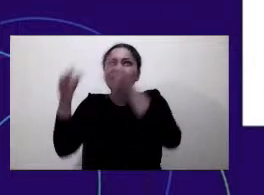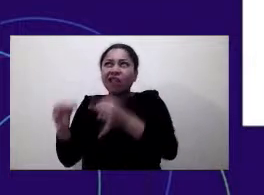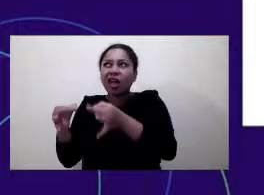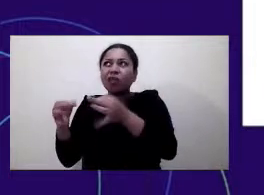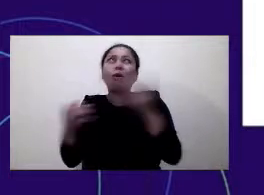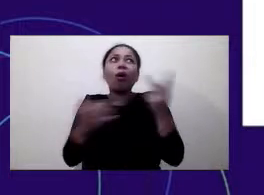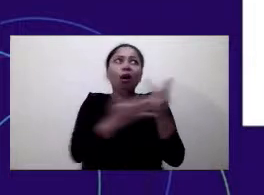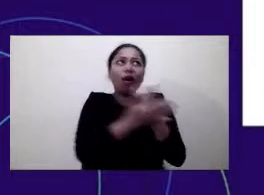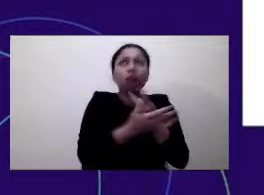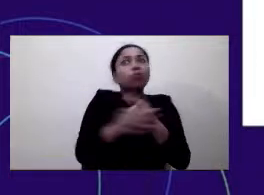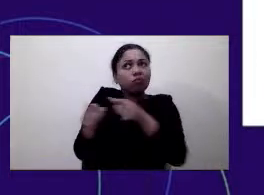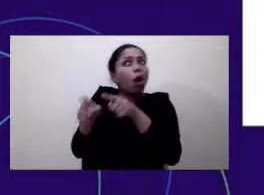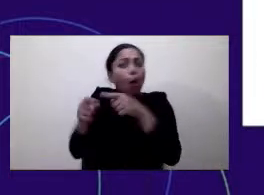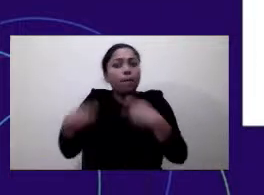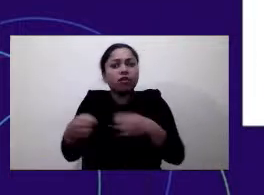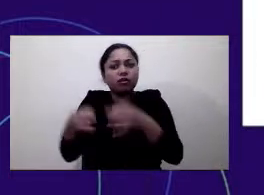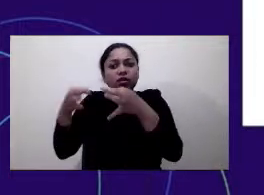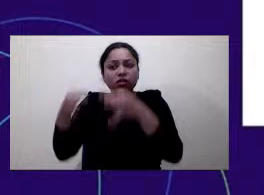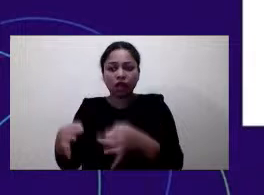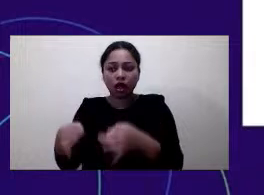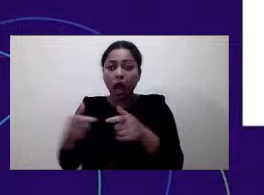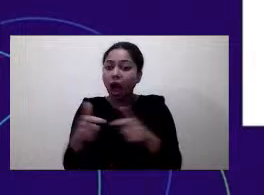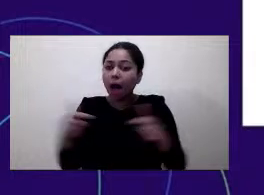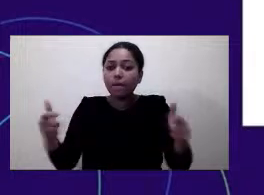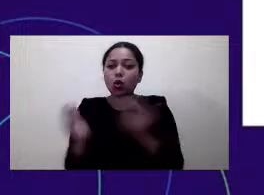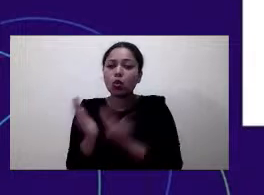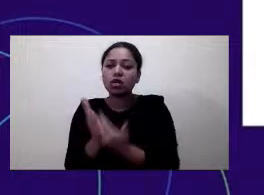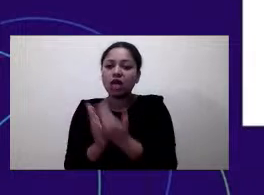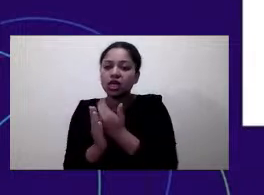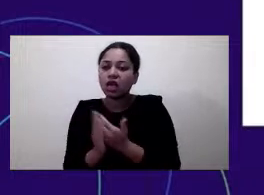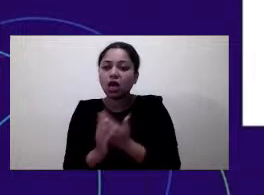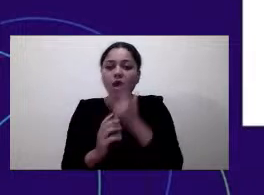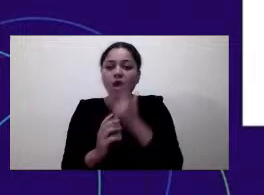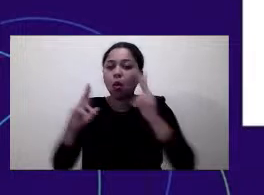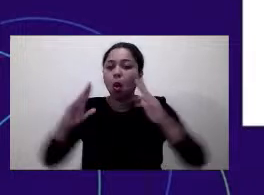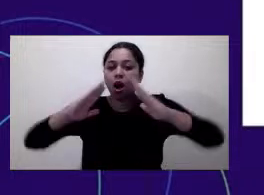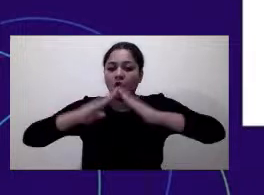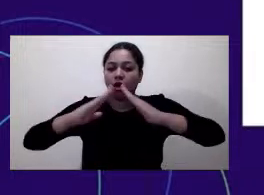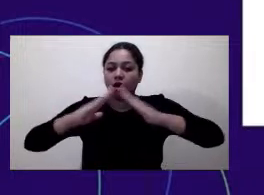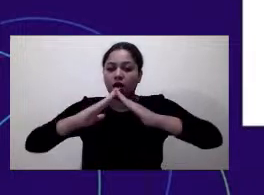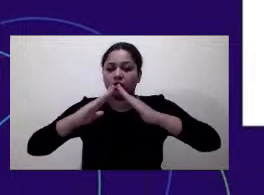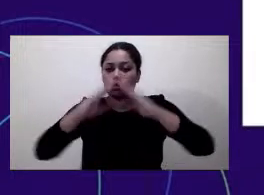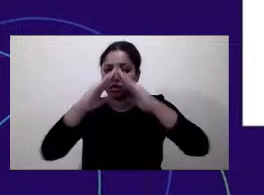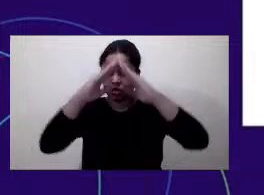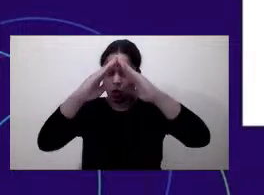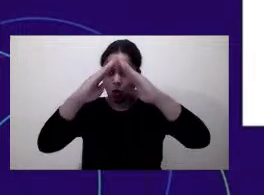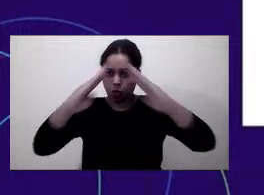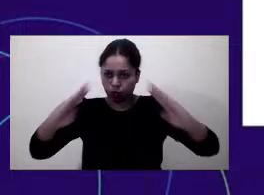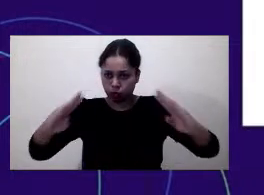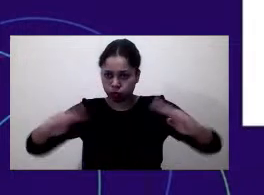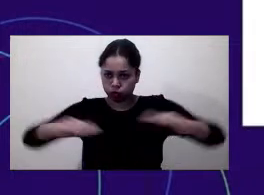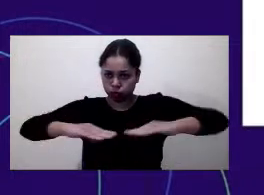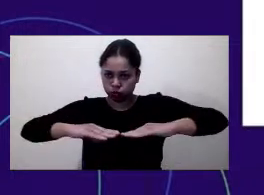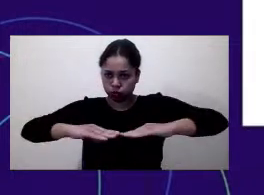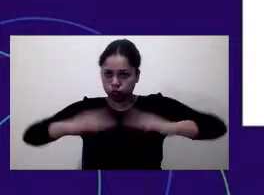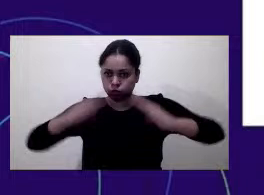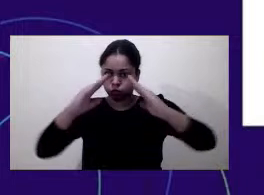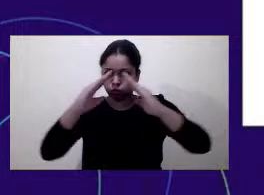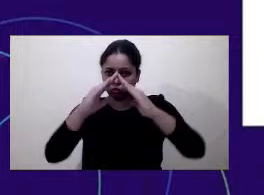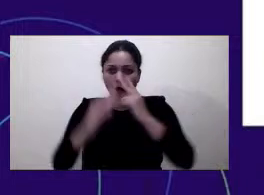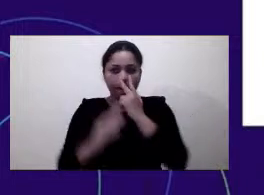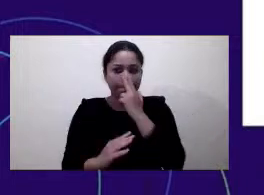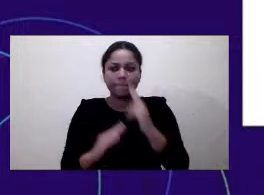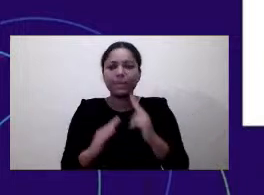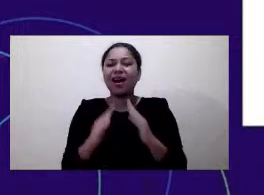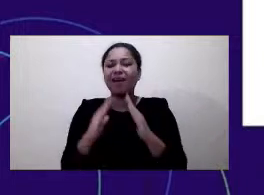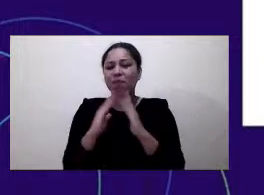of the drawings were actually houses. Yes, they realized that the triangle looked like the start of a house, so